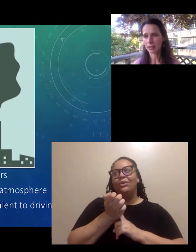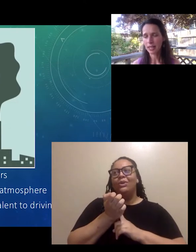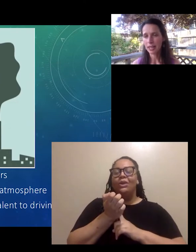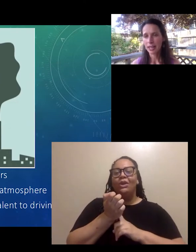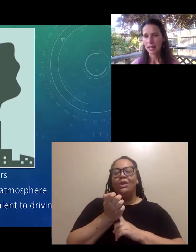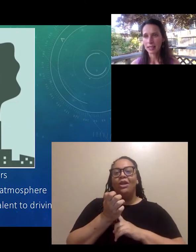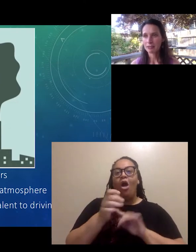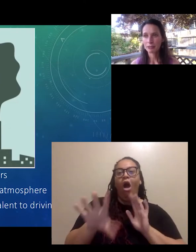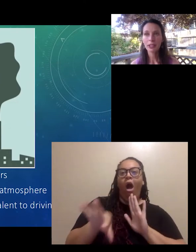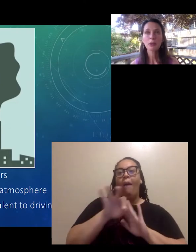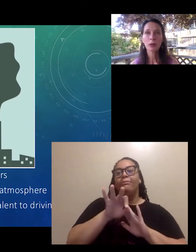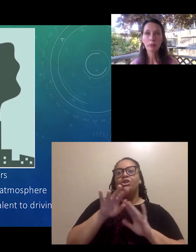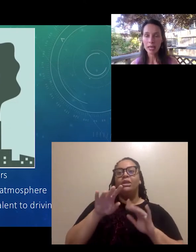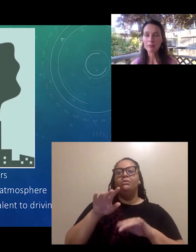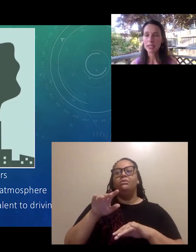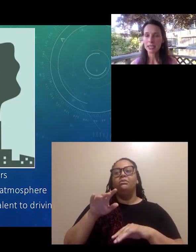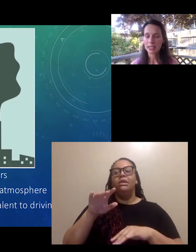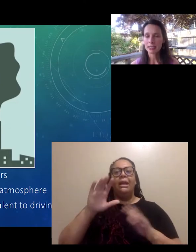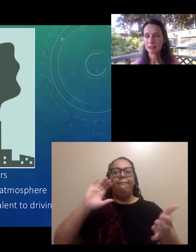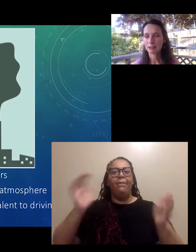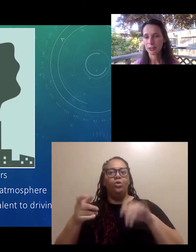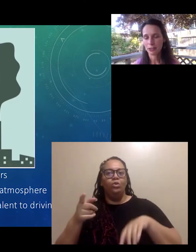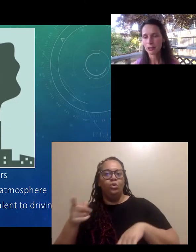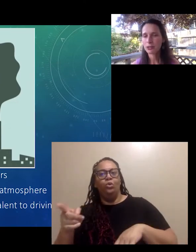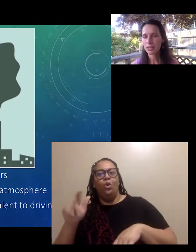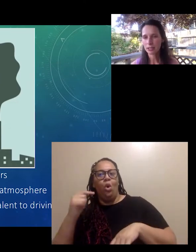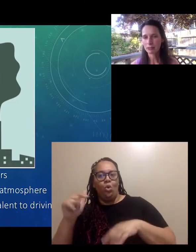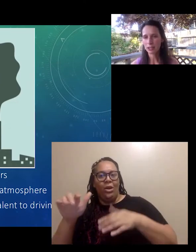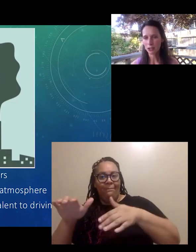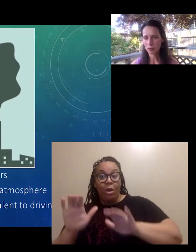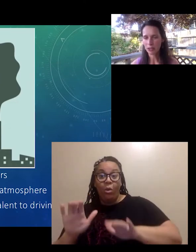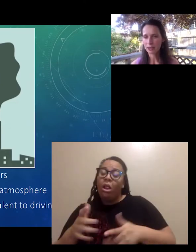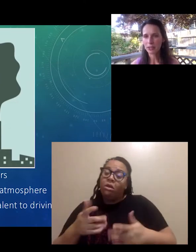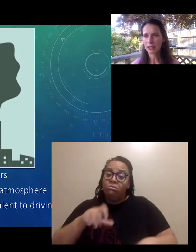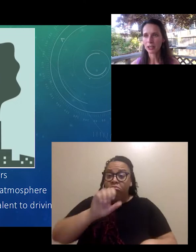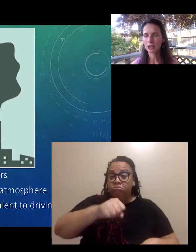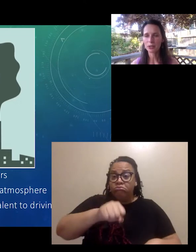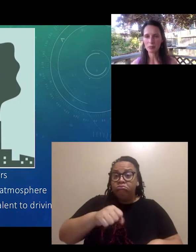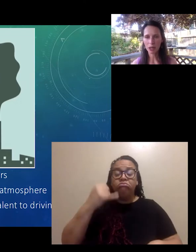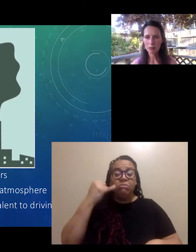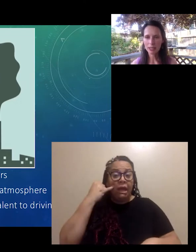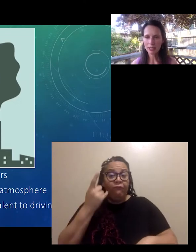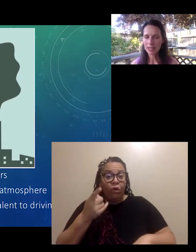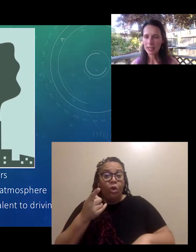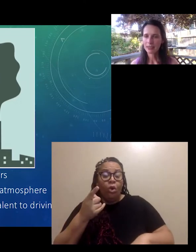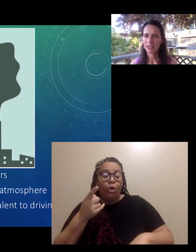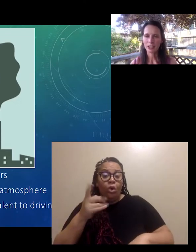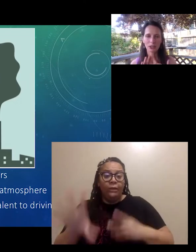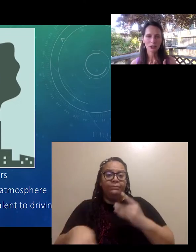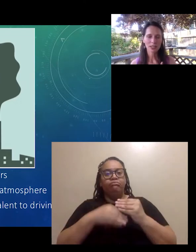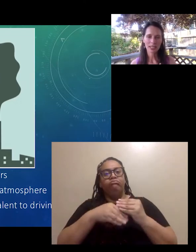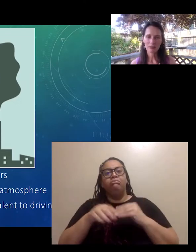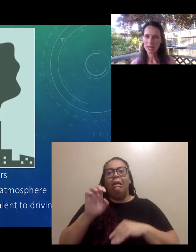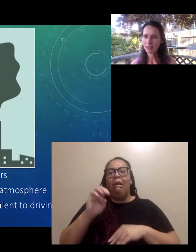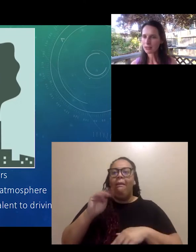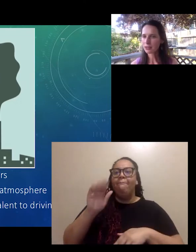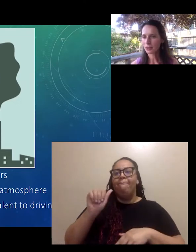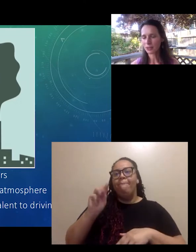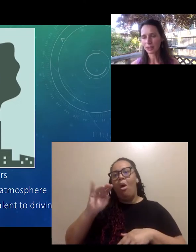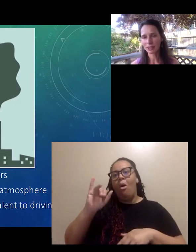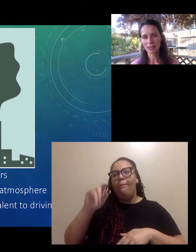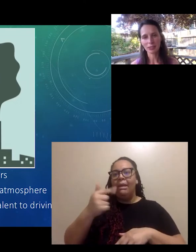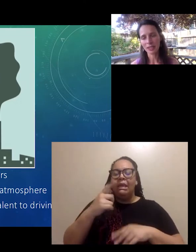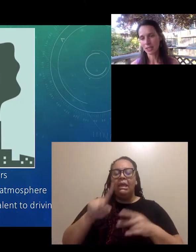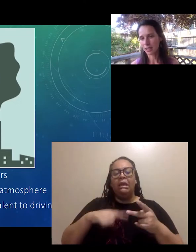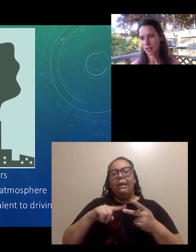burial. And it very well might be if you're choosing conventional burial that includes embalming, that includes a metal